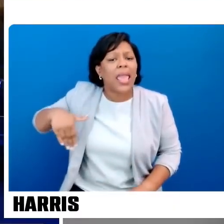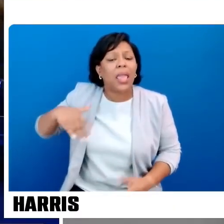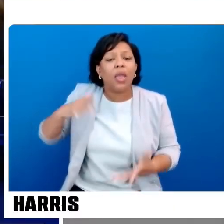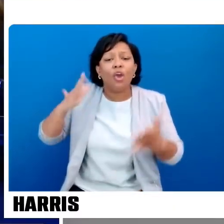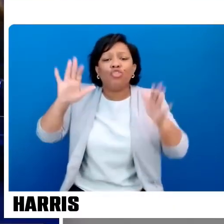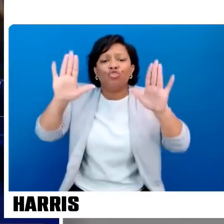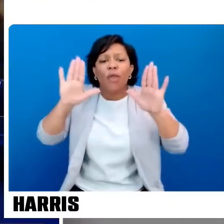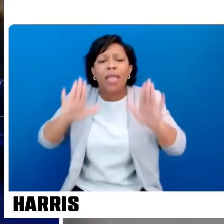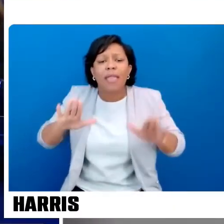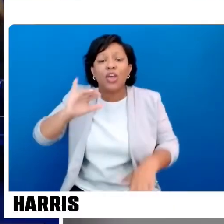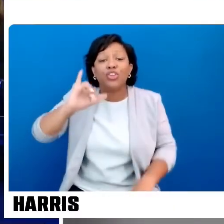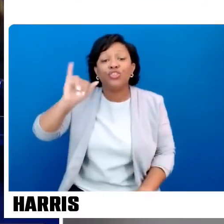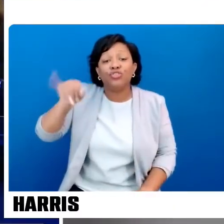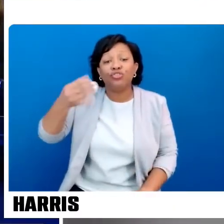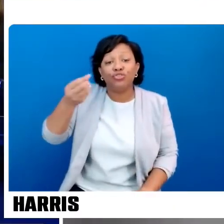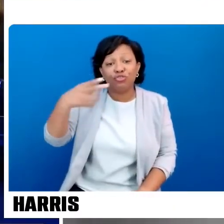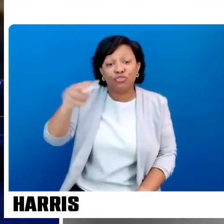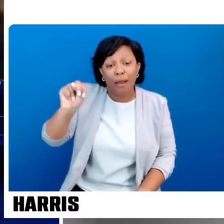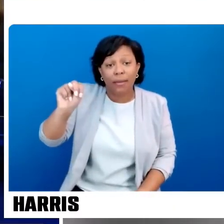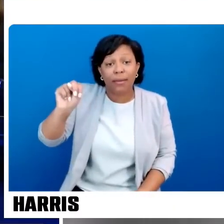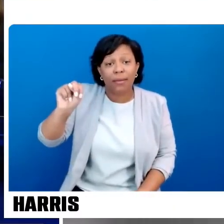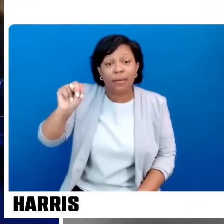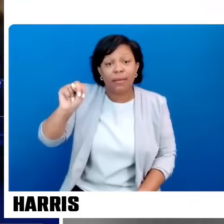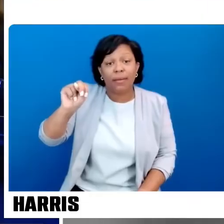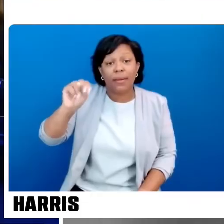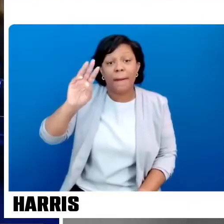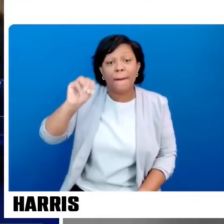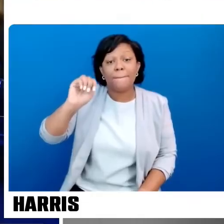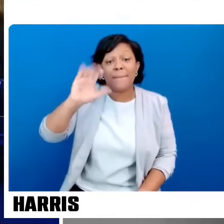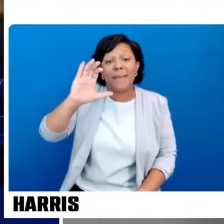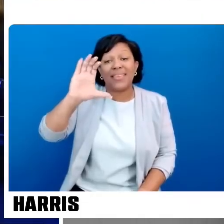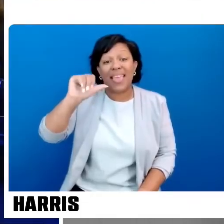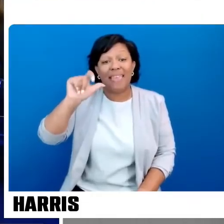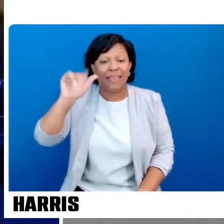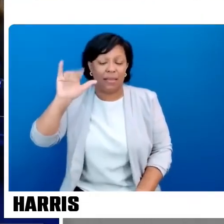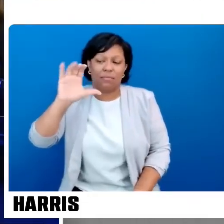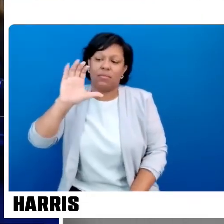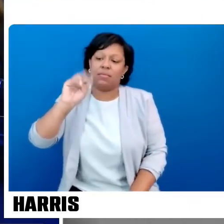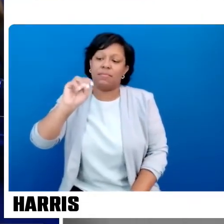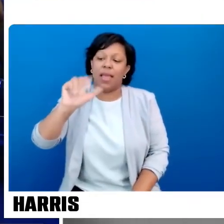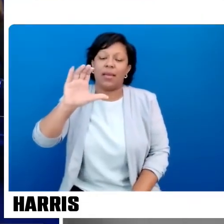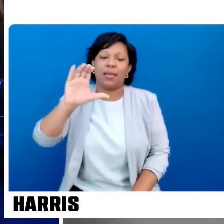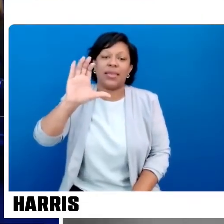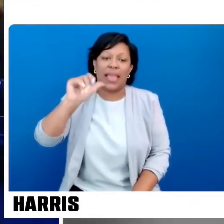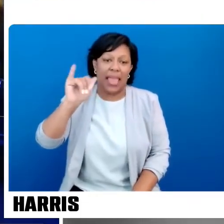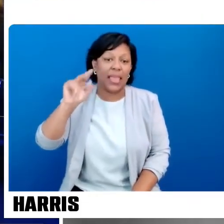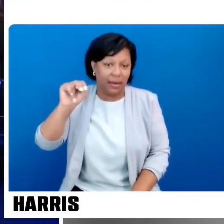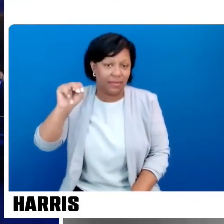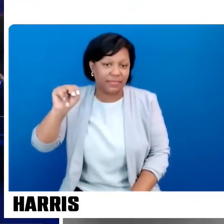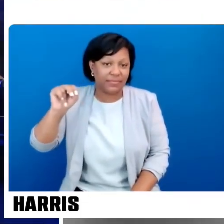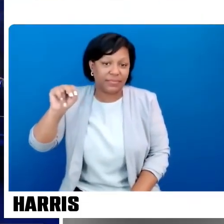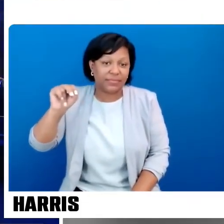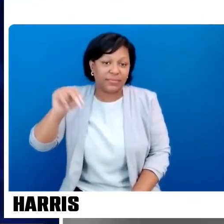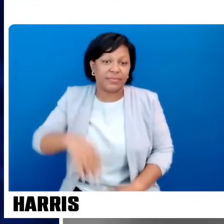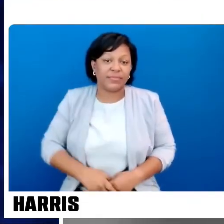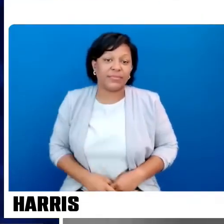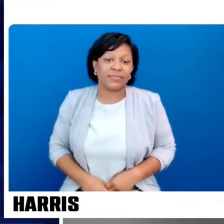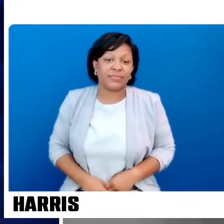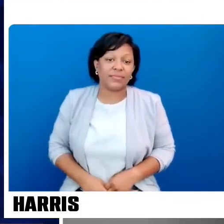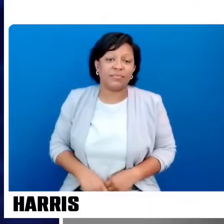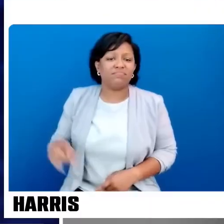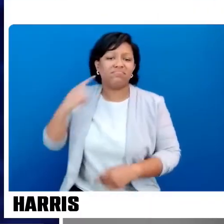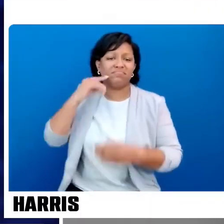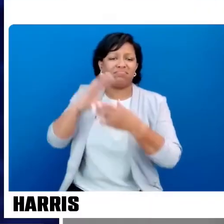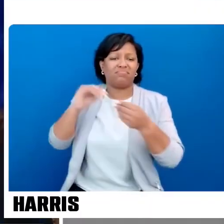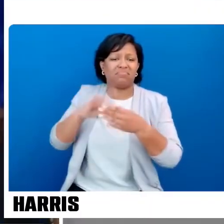being, you don't like him, you said, at the time because he got caught. He was an American hero. The late, great John